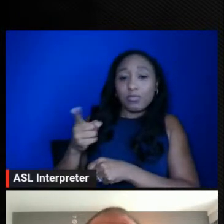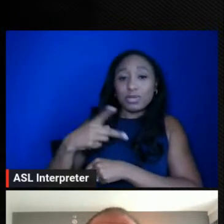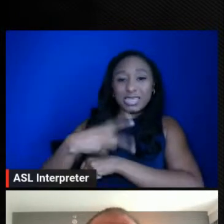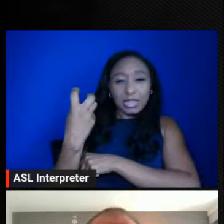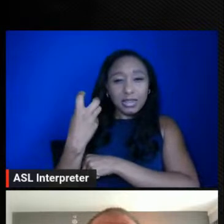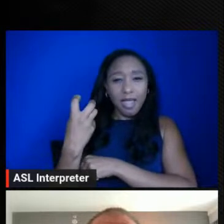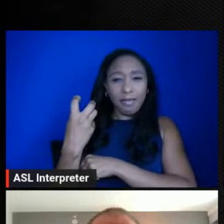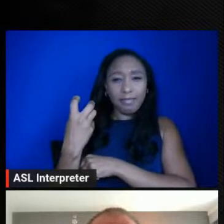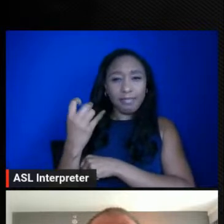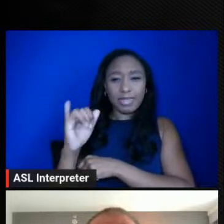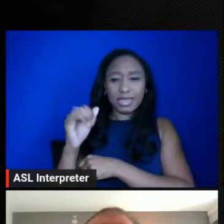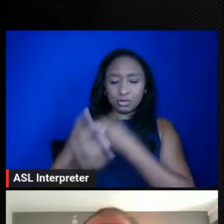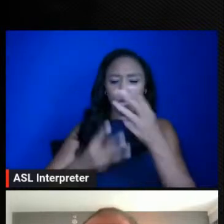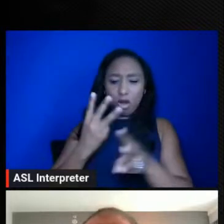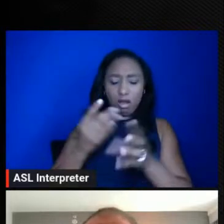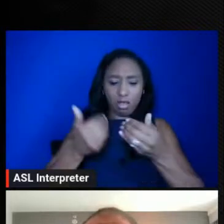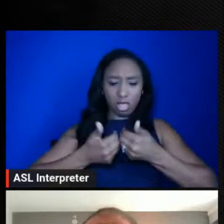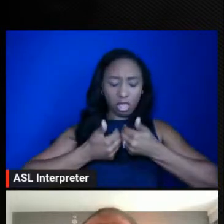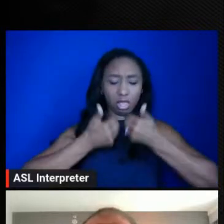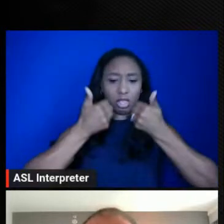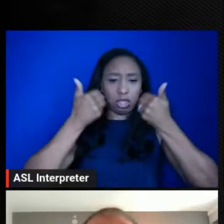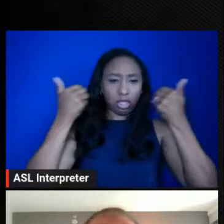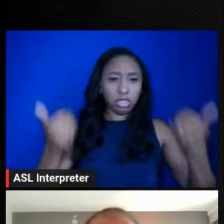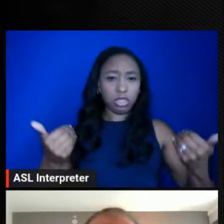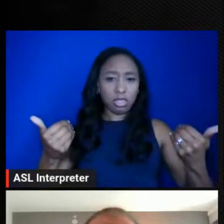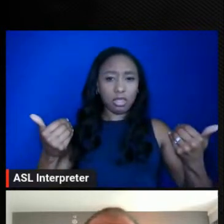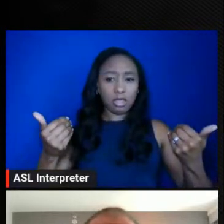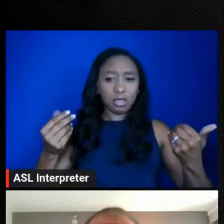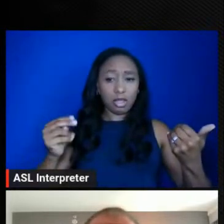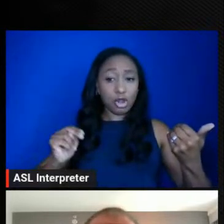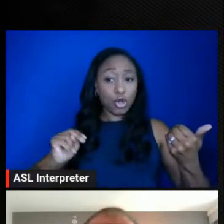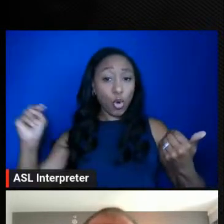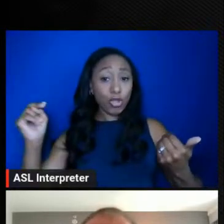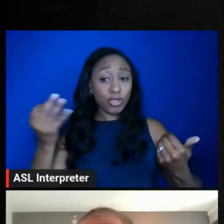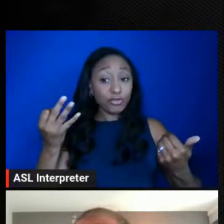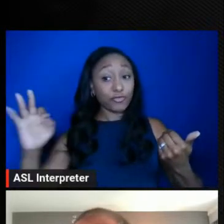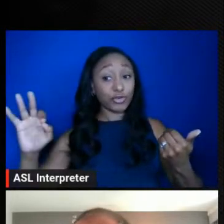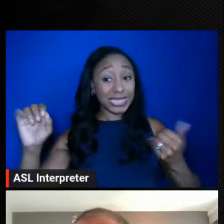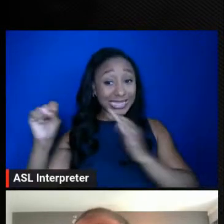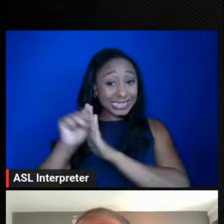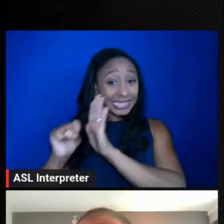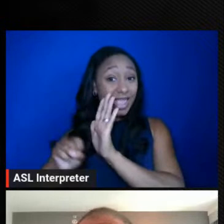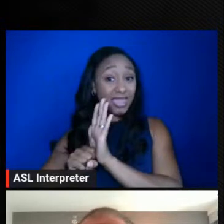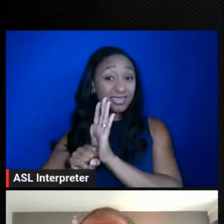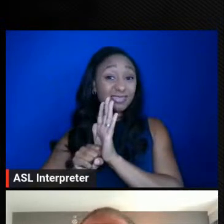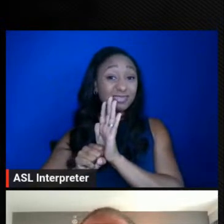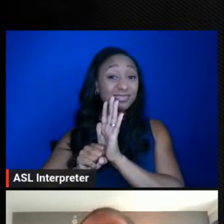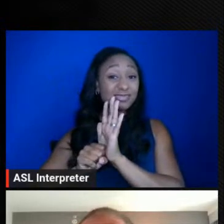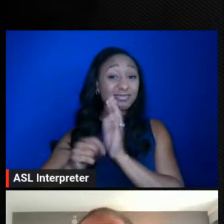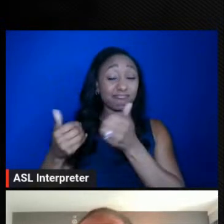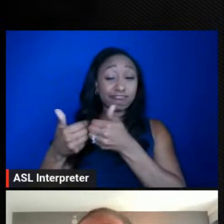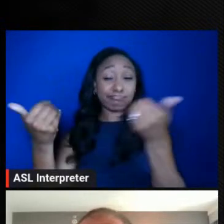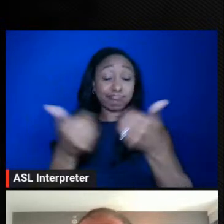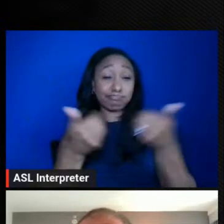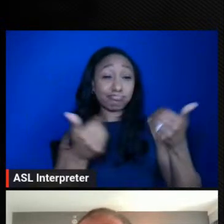worlds, separating northern free states from several southern slave